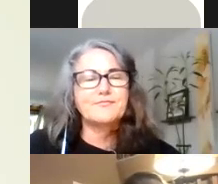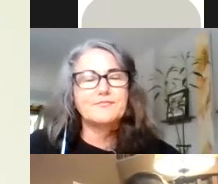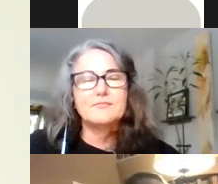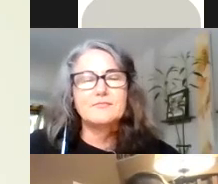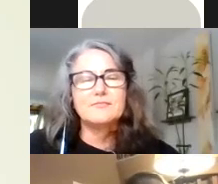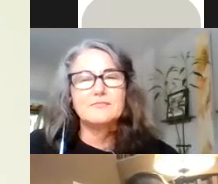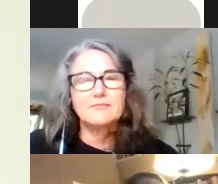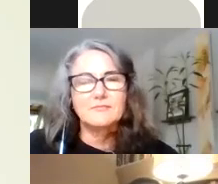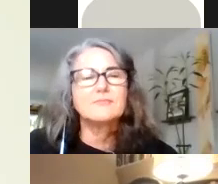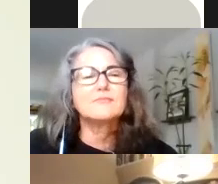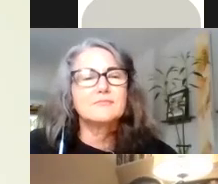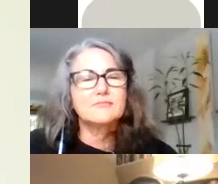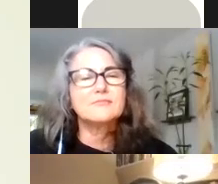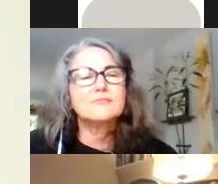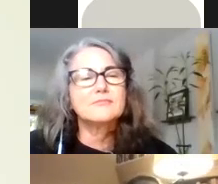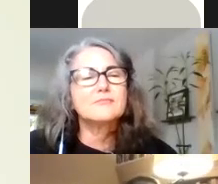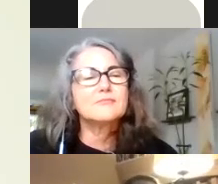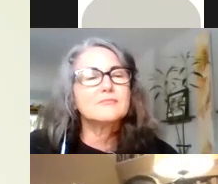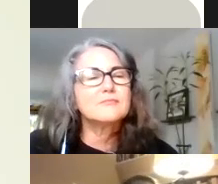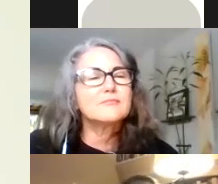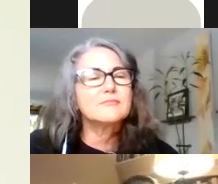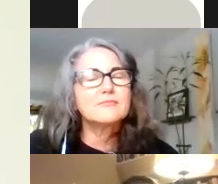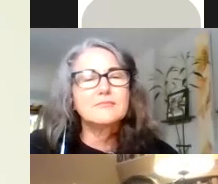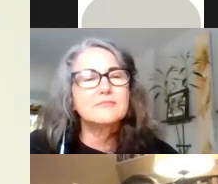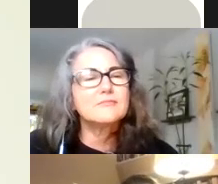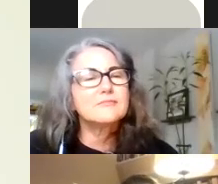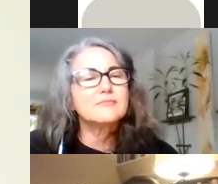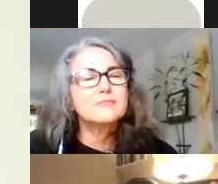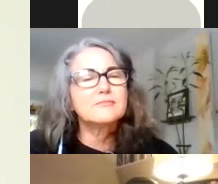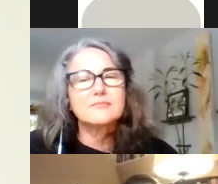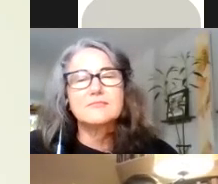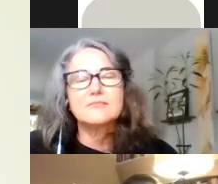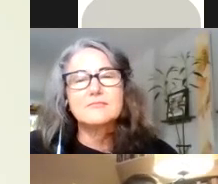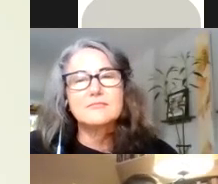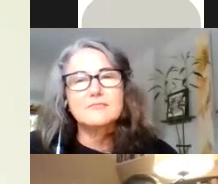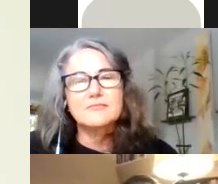the hospital. Traditional medicine in Guatemala is